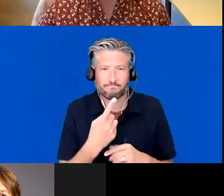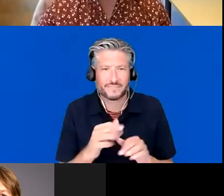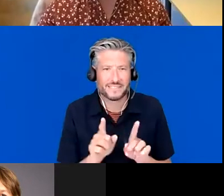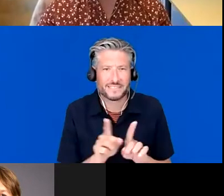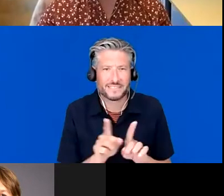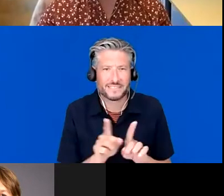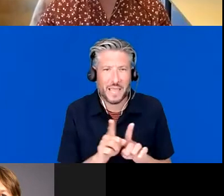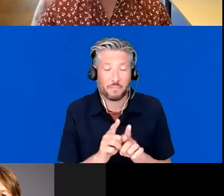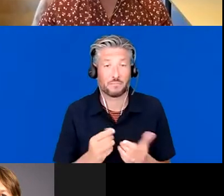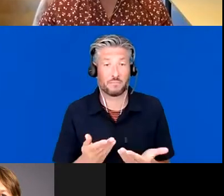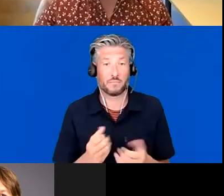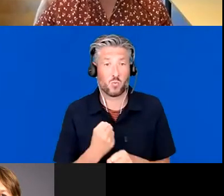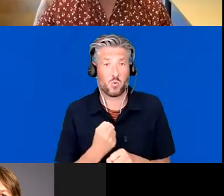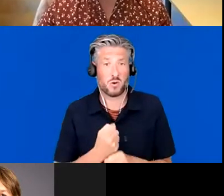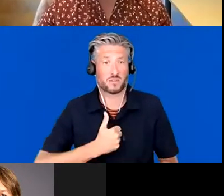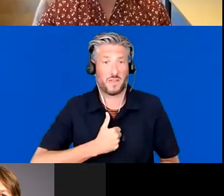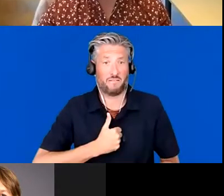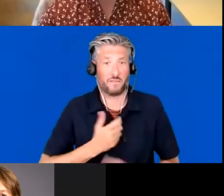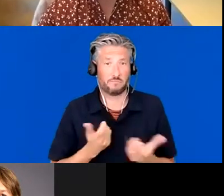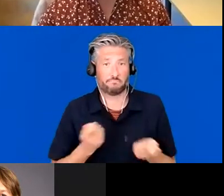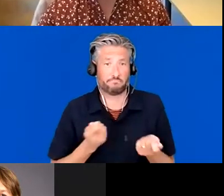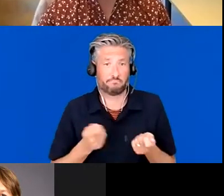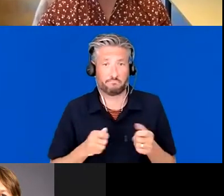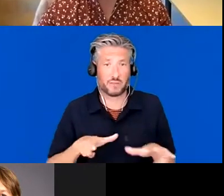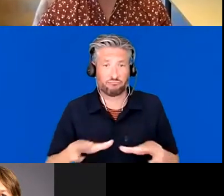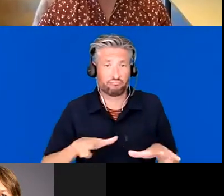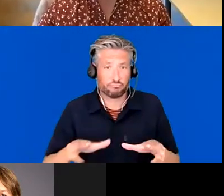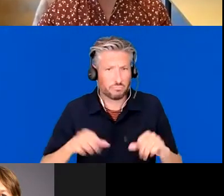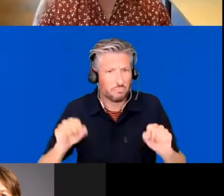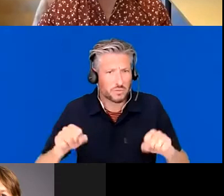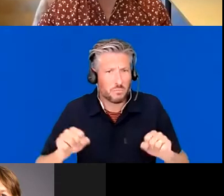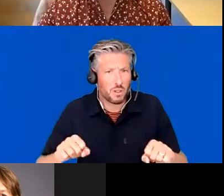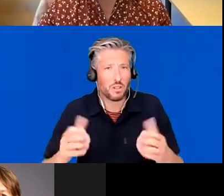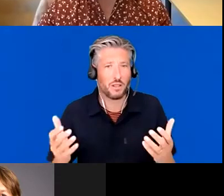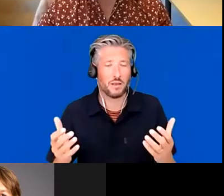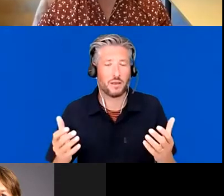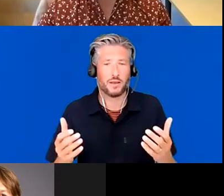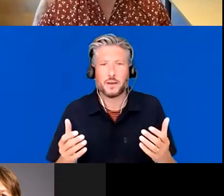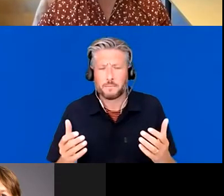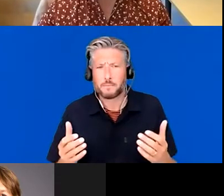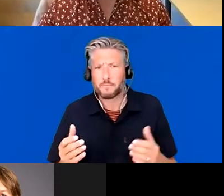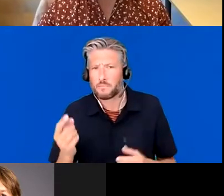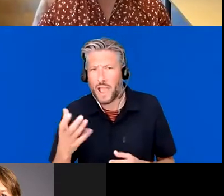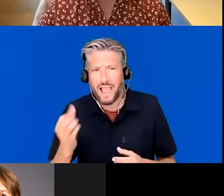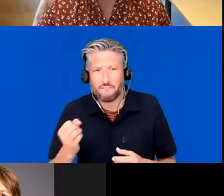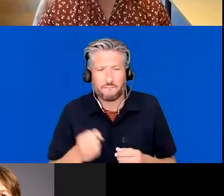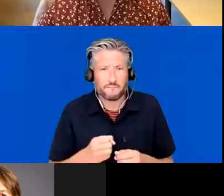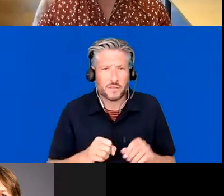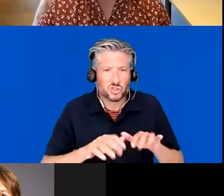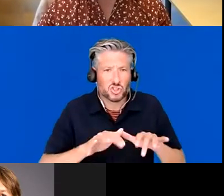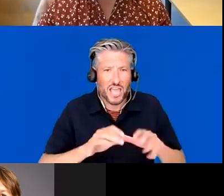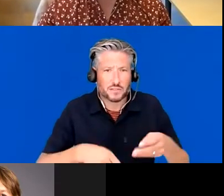of the work. I was just looking at one of the questions. Somebody said, what platforms other than Zoom did you use? And I think there's